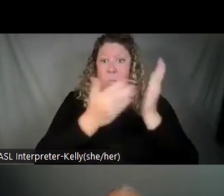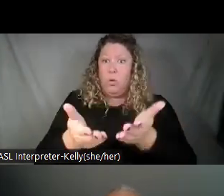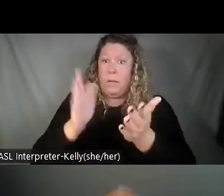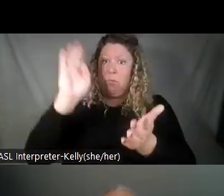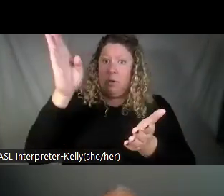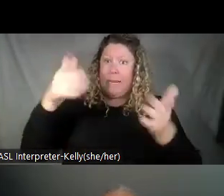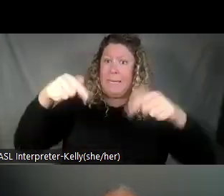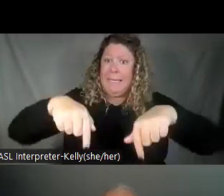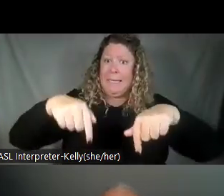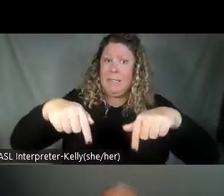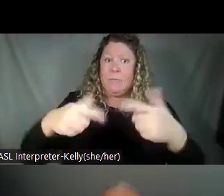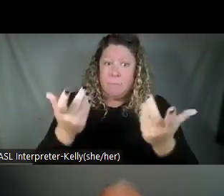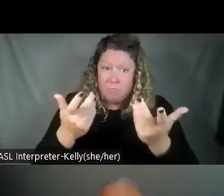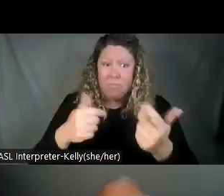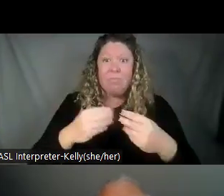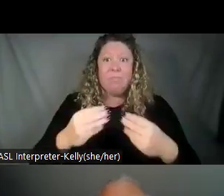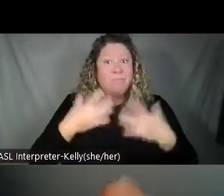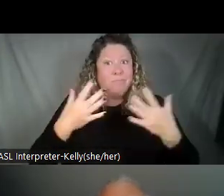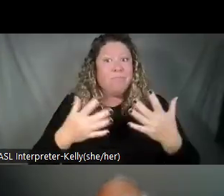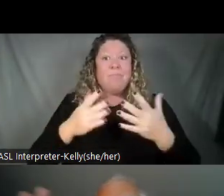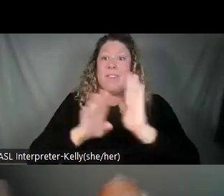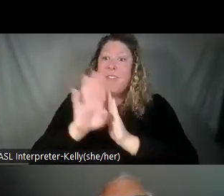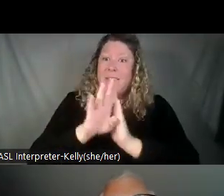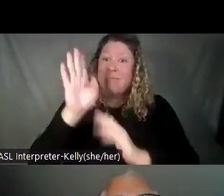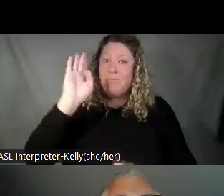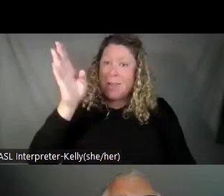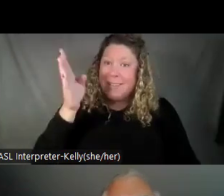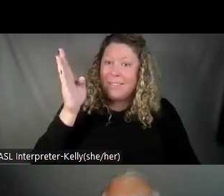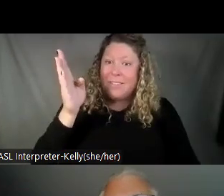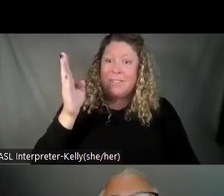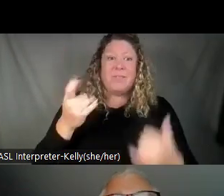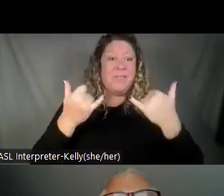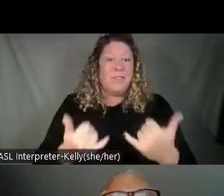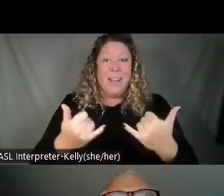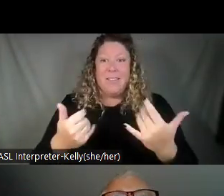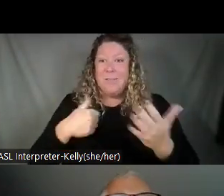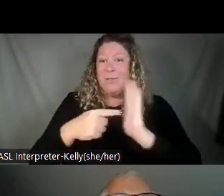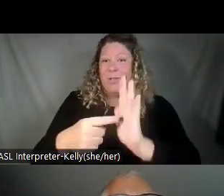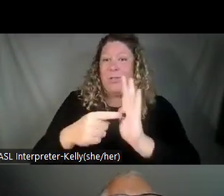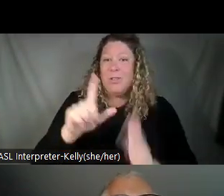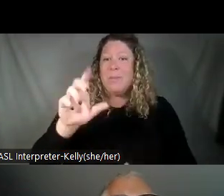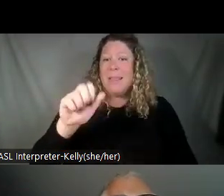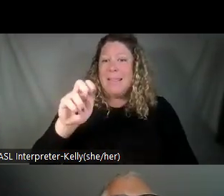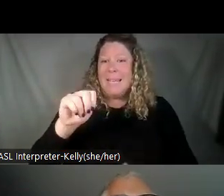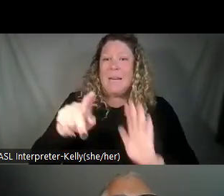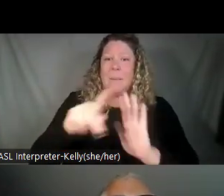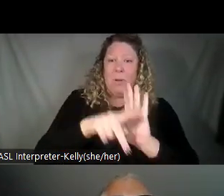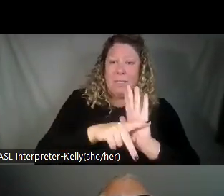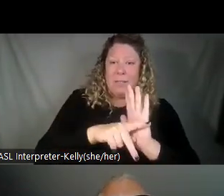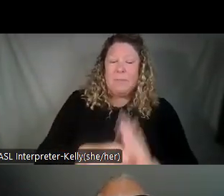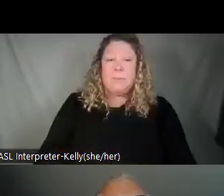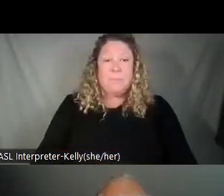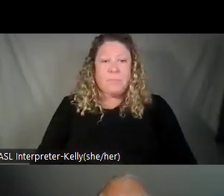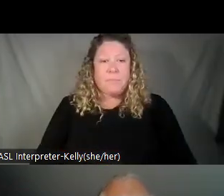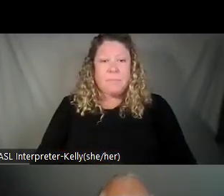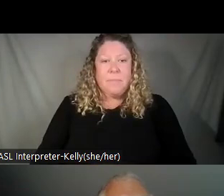I got inspired. I put together a presentation. And so here I am to kind of show you some lean principles. Let me move this